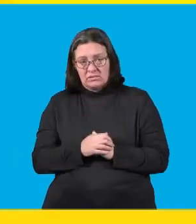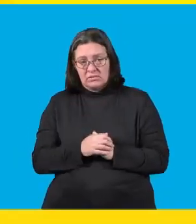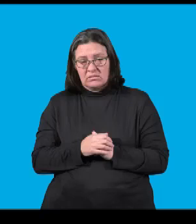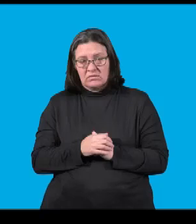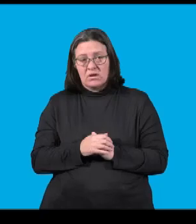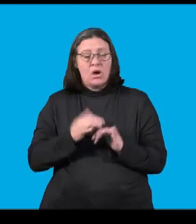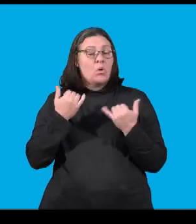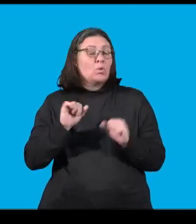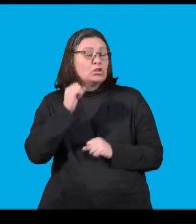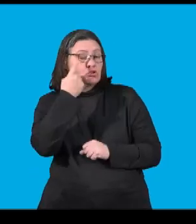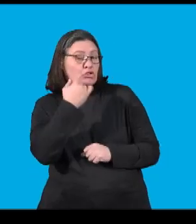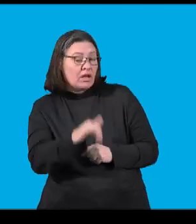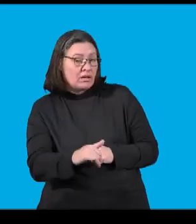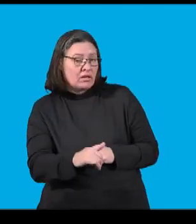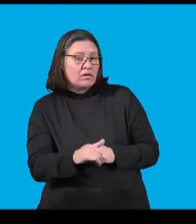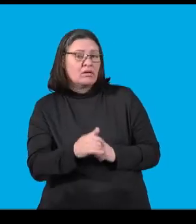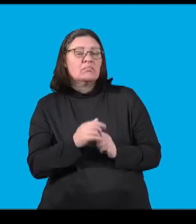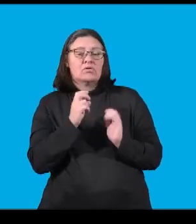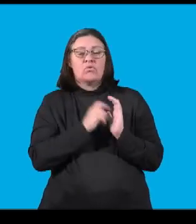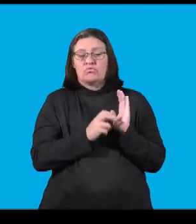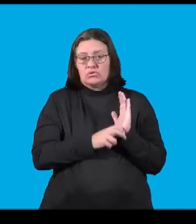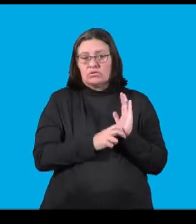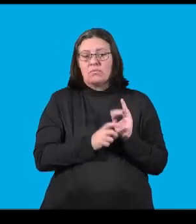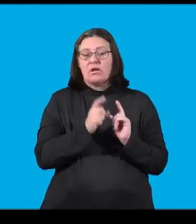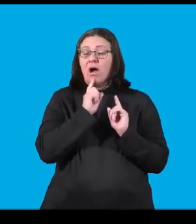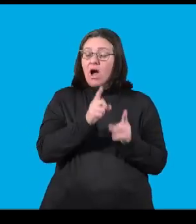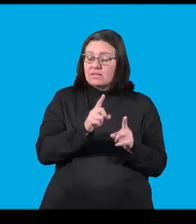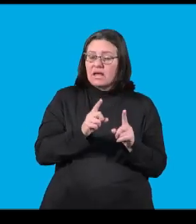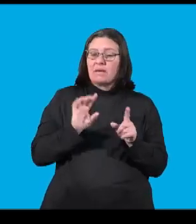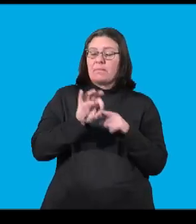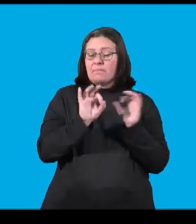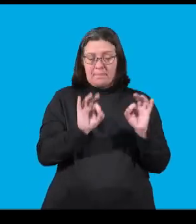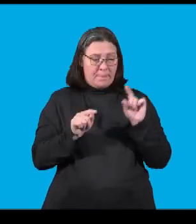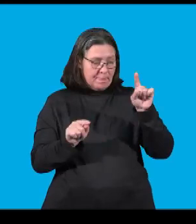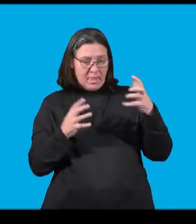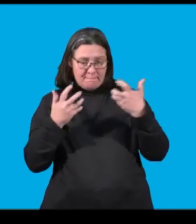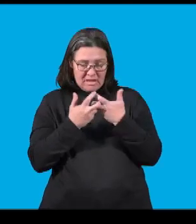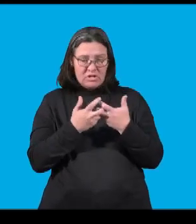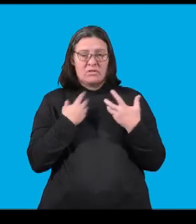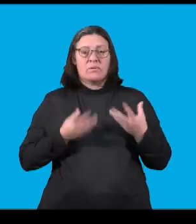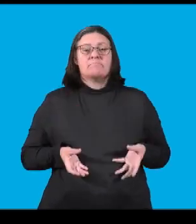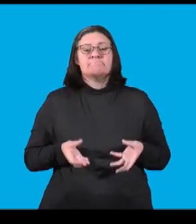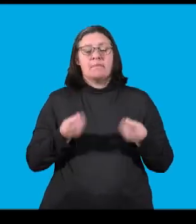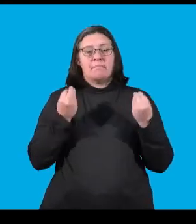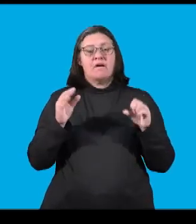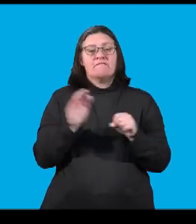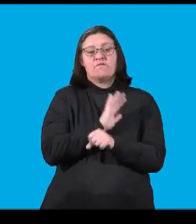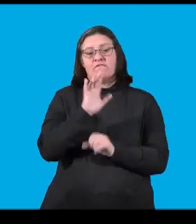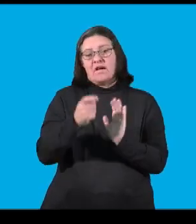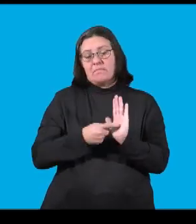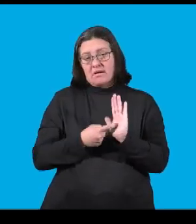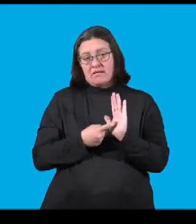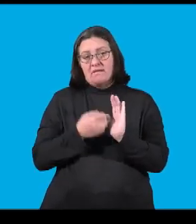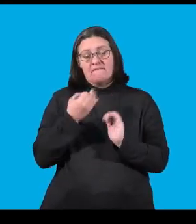this question. Do a quick check by deriving by rules, make sure that your answers match up, and you can make sure that you then get a